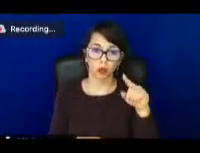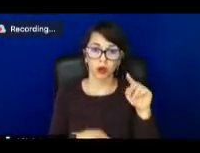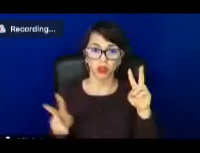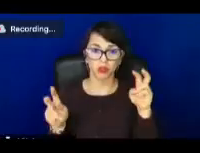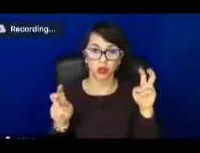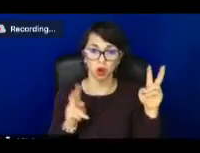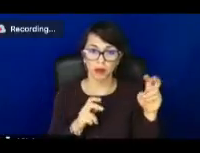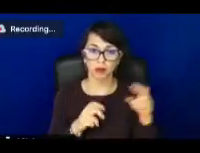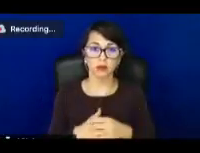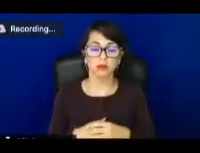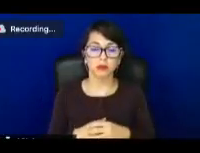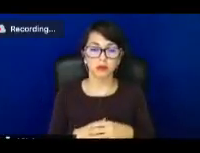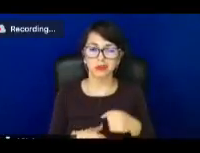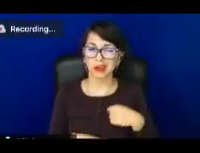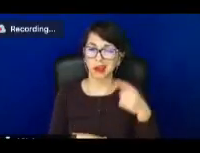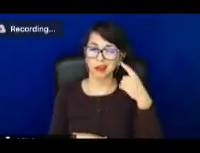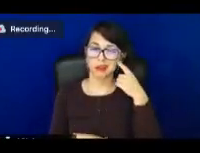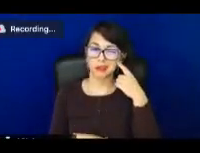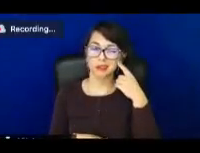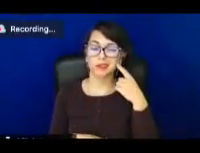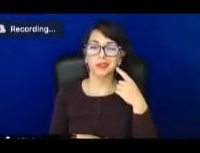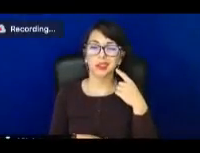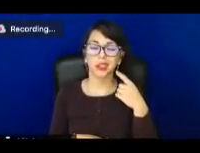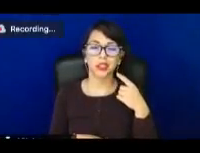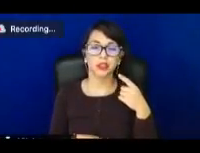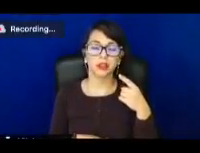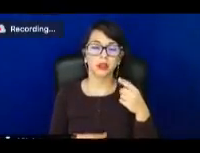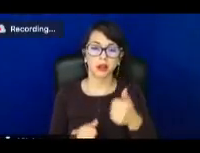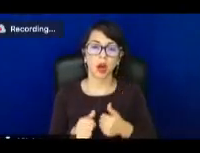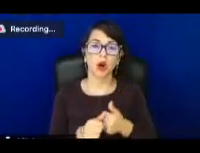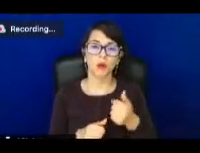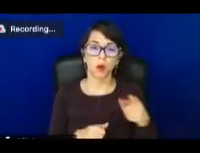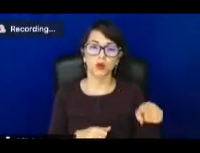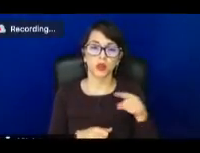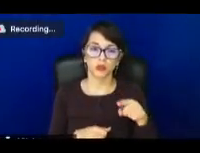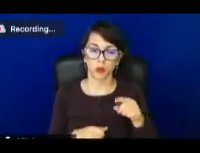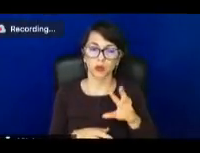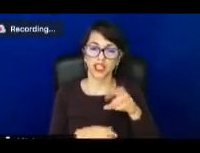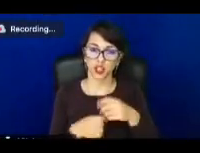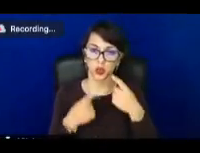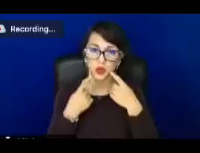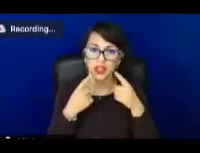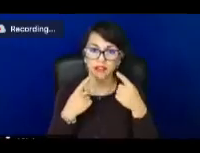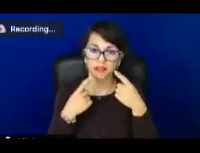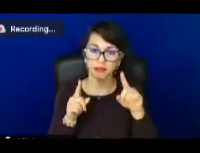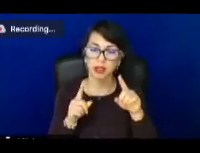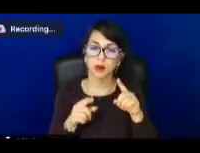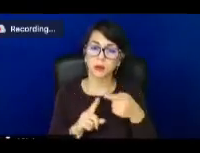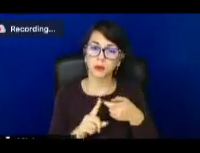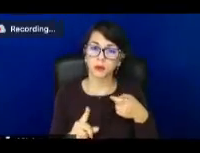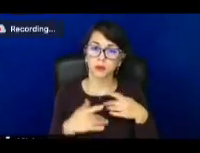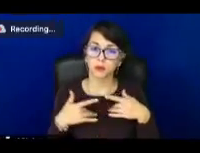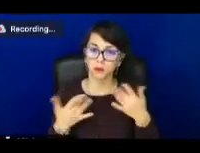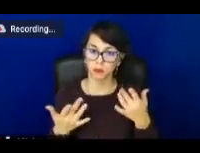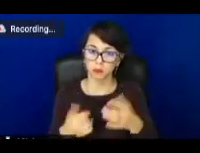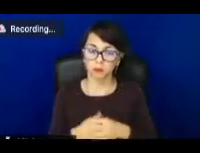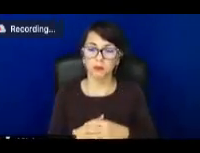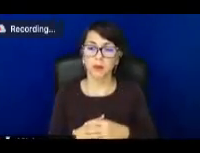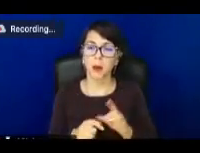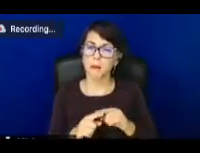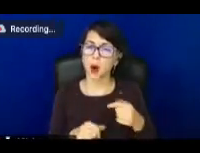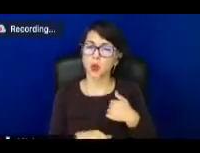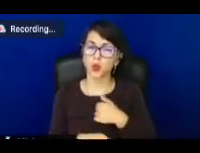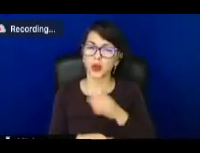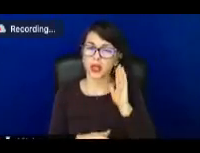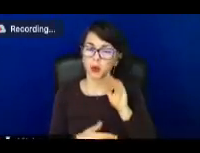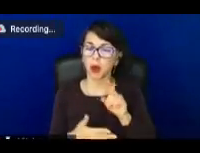think some of them are overtaken by events, but we'll still touch on those just to get some clarity, I